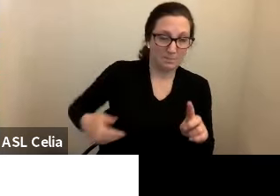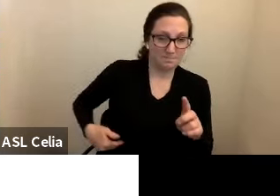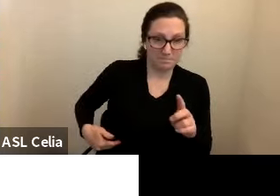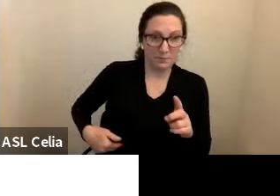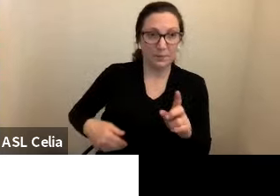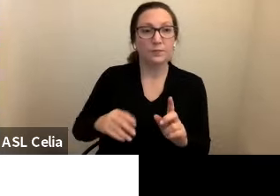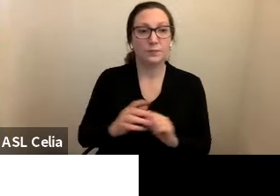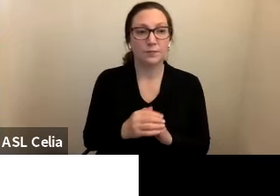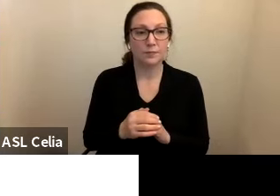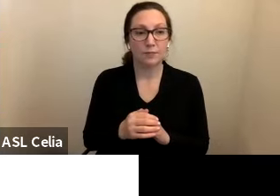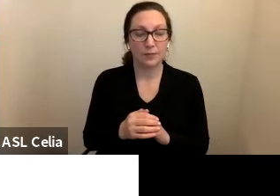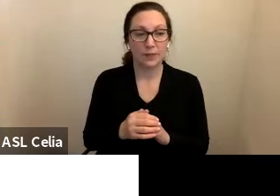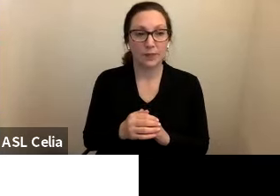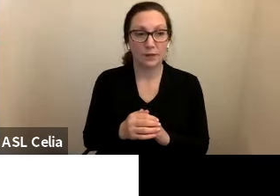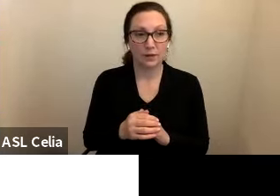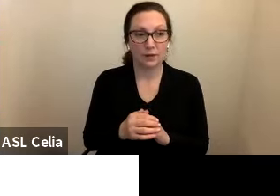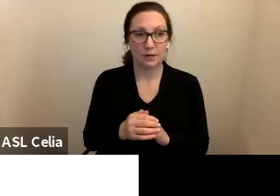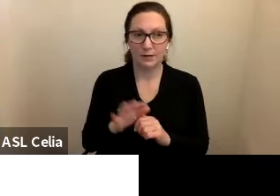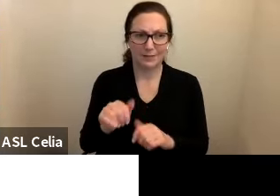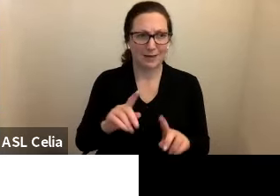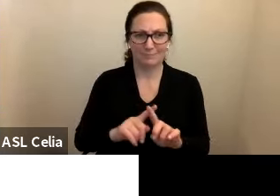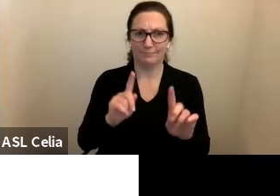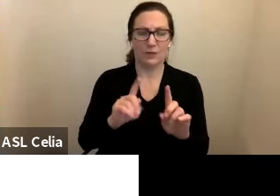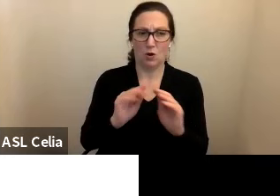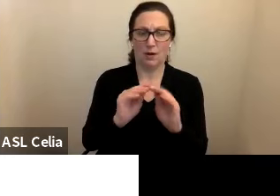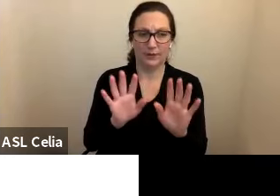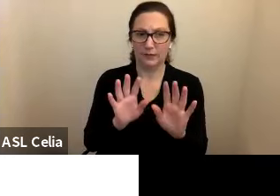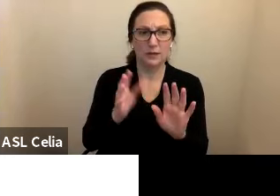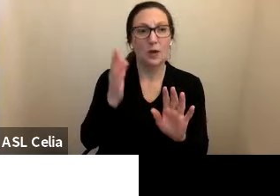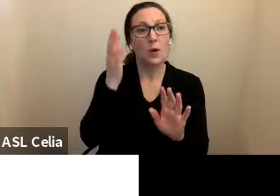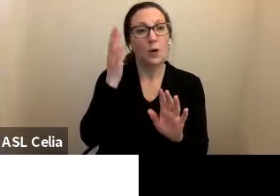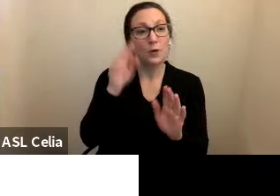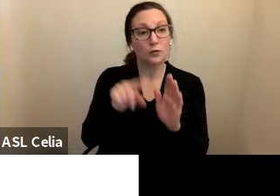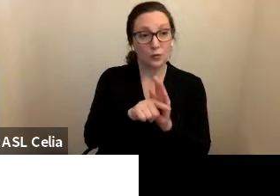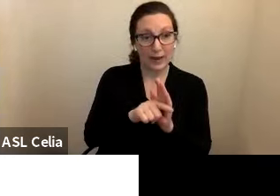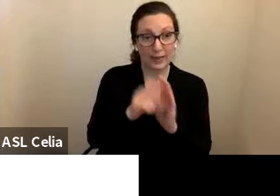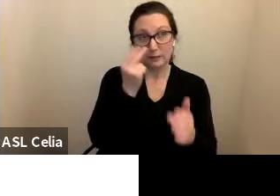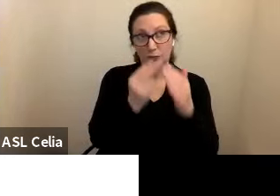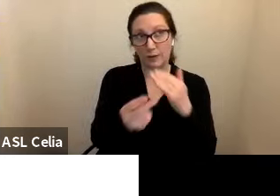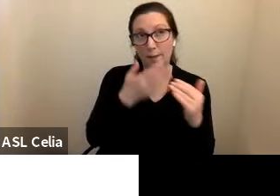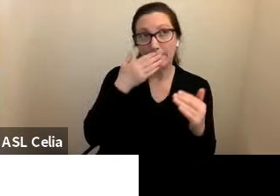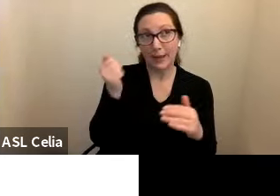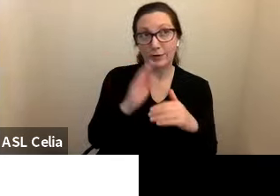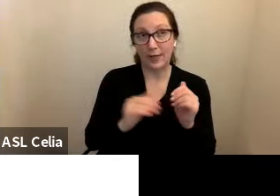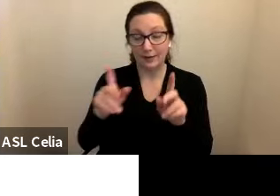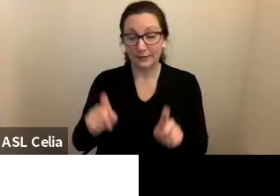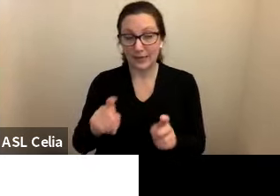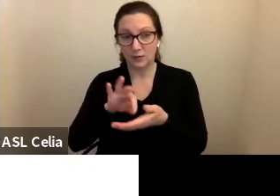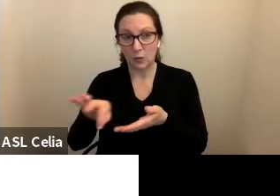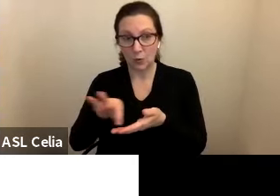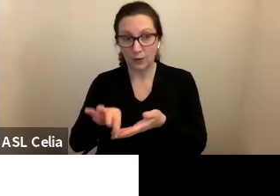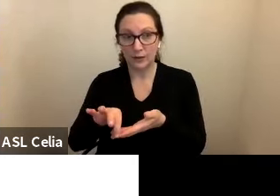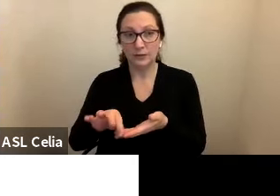differential is well established. Why grades predict better than test scores is most